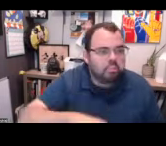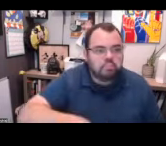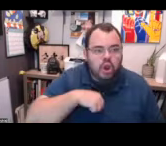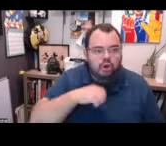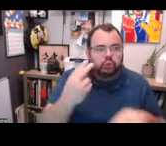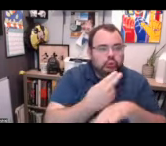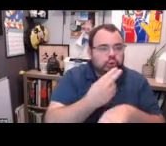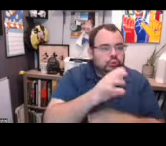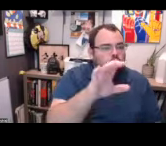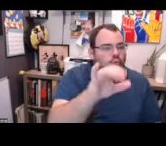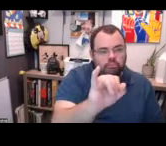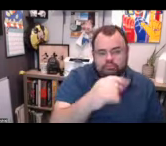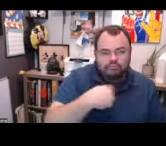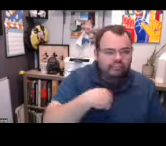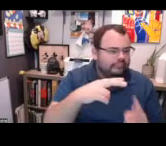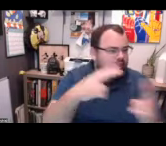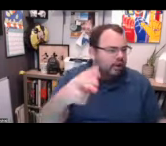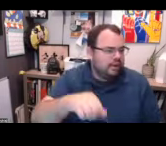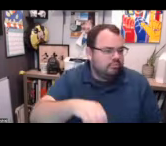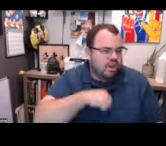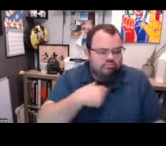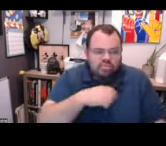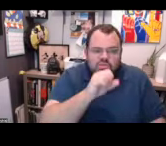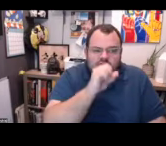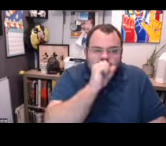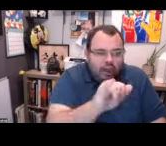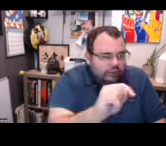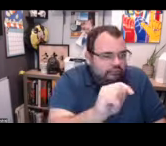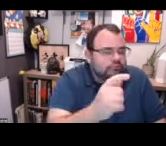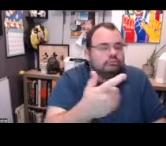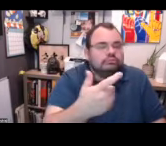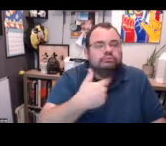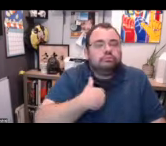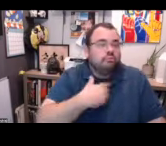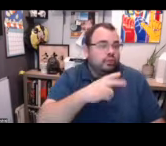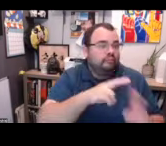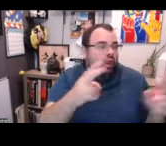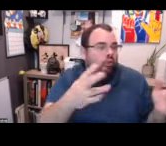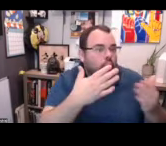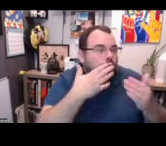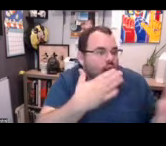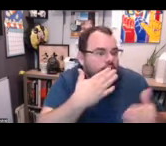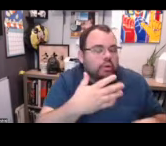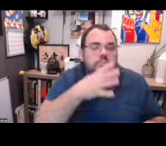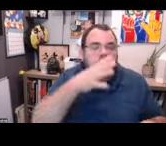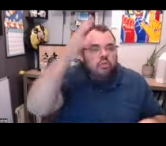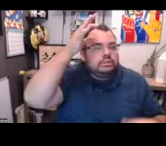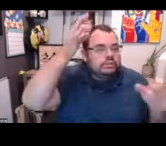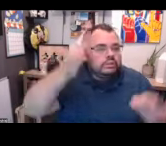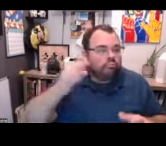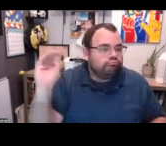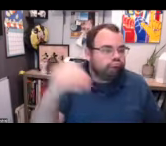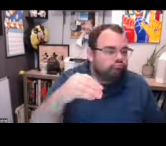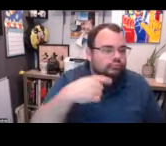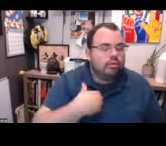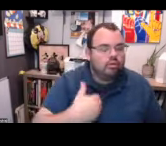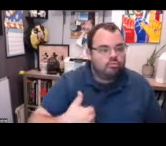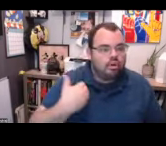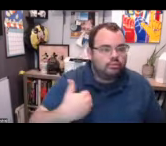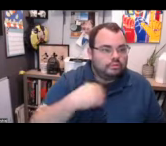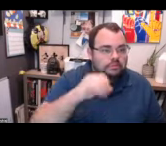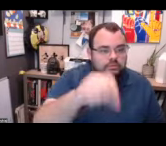I am very proud to use my cochlear implant. I'm very proud. I love it. I'm very grateful to my parents